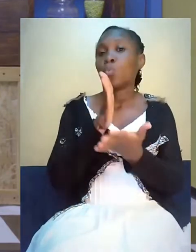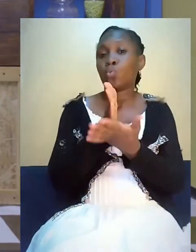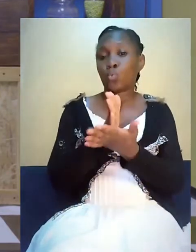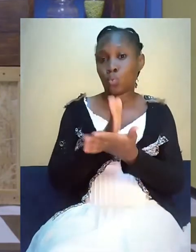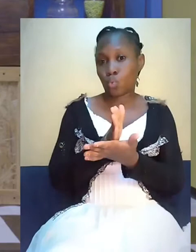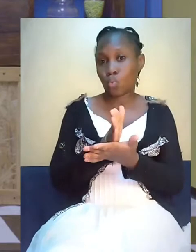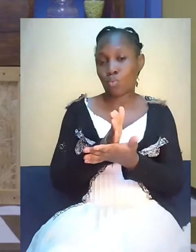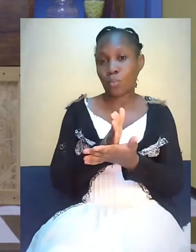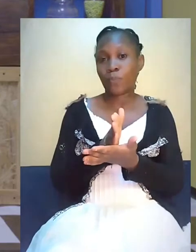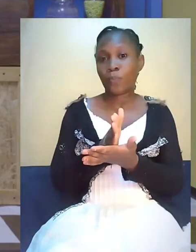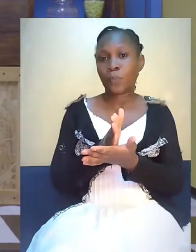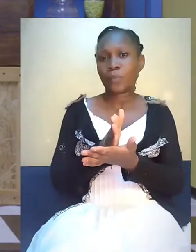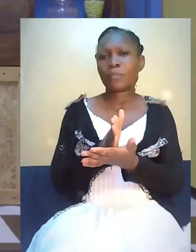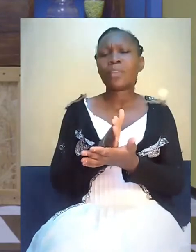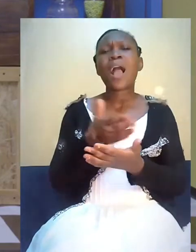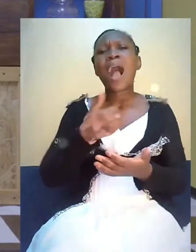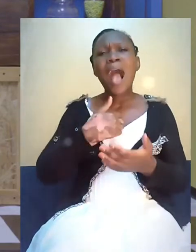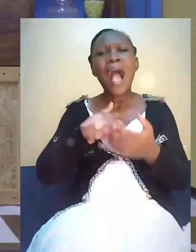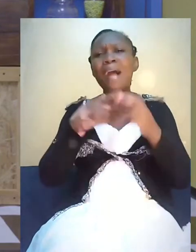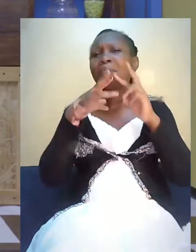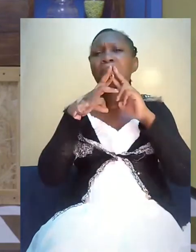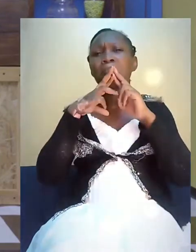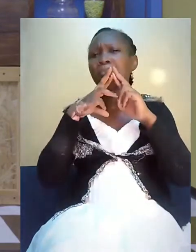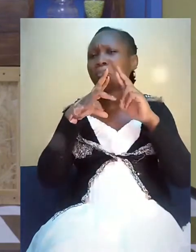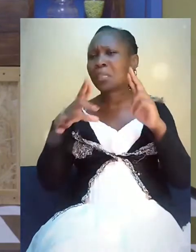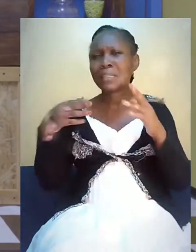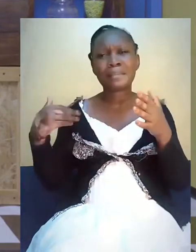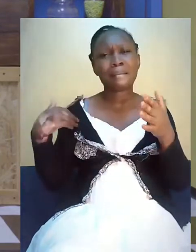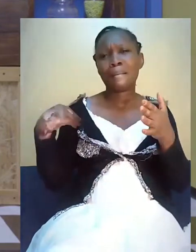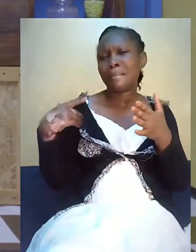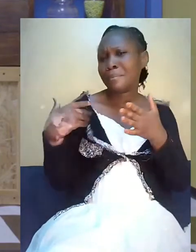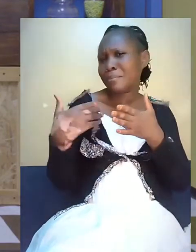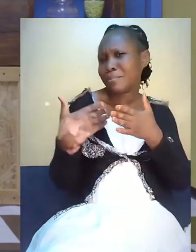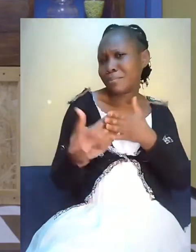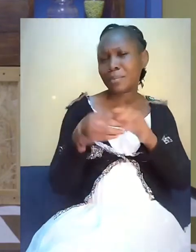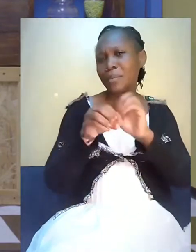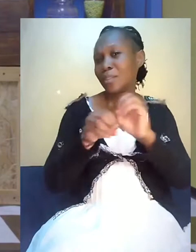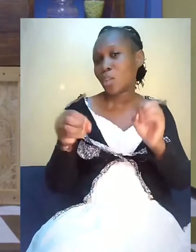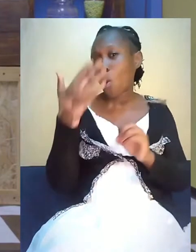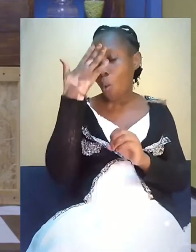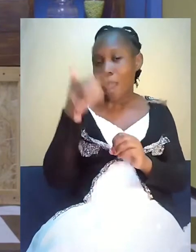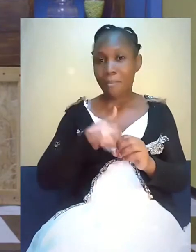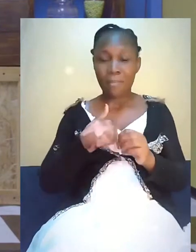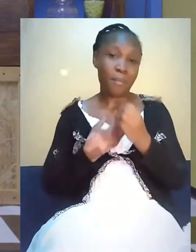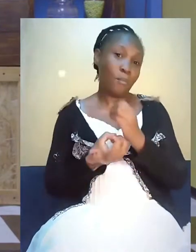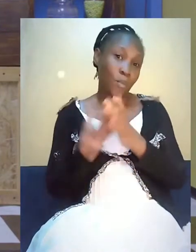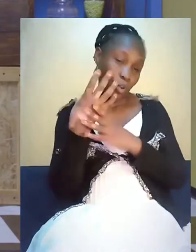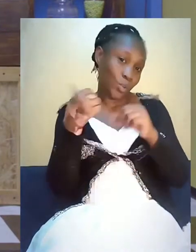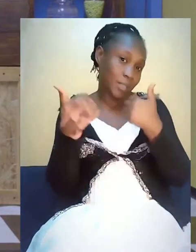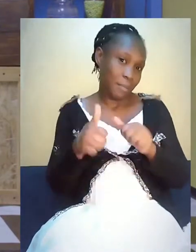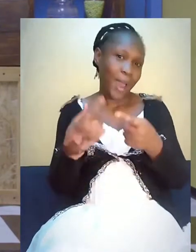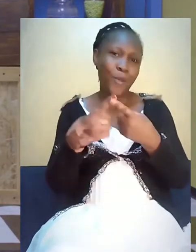had what you'd call peace, simply because I've not done the production yet. But I am so happy that we are finally